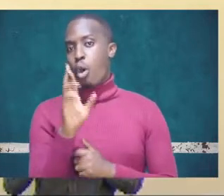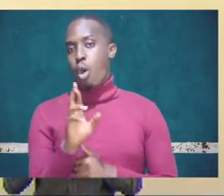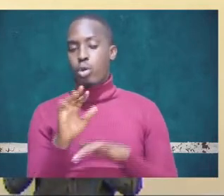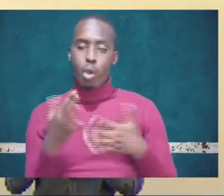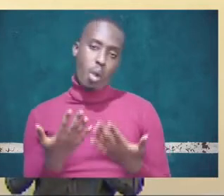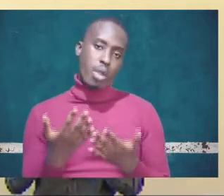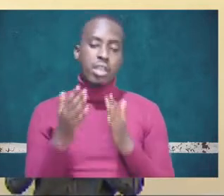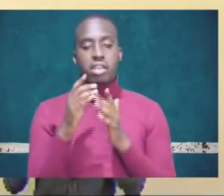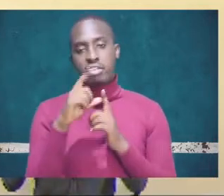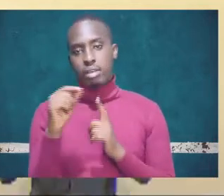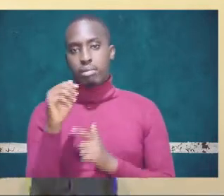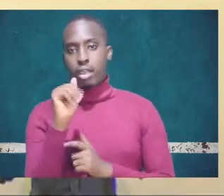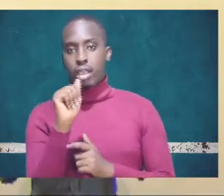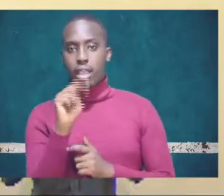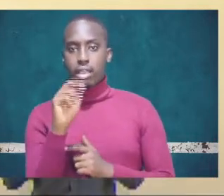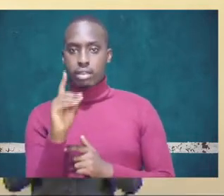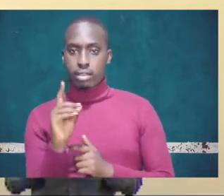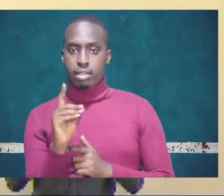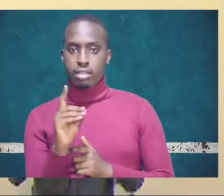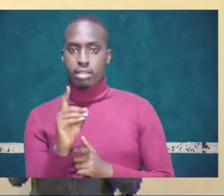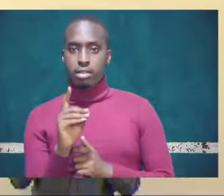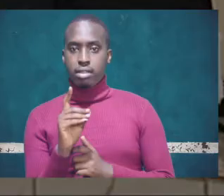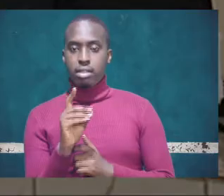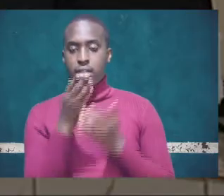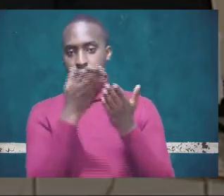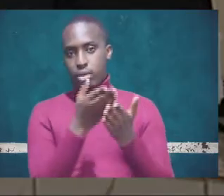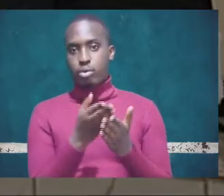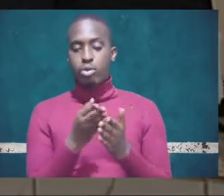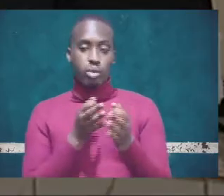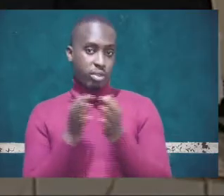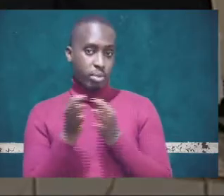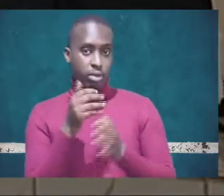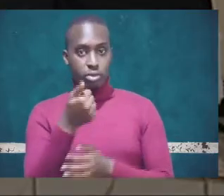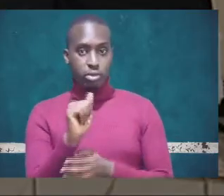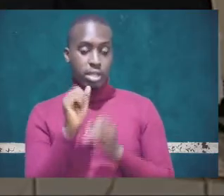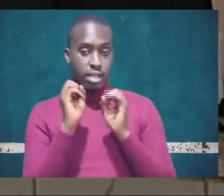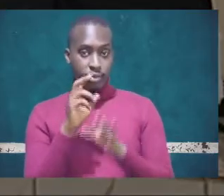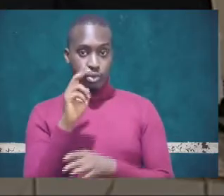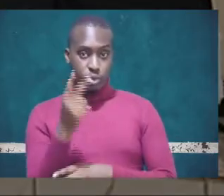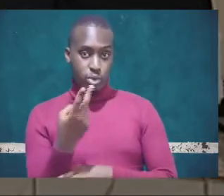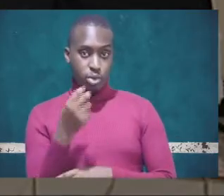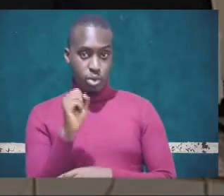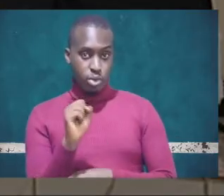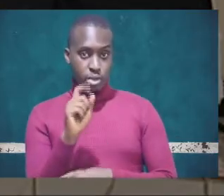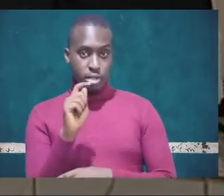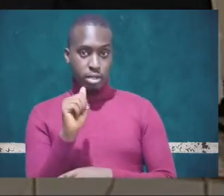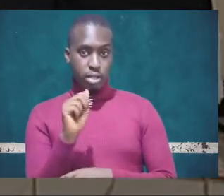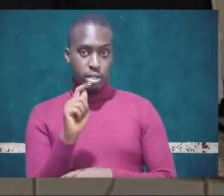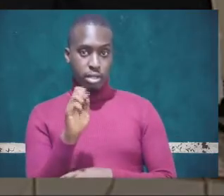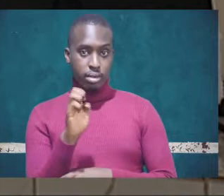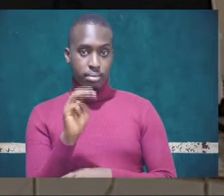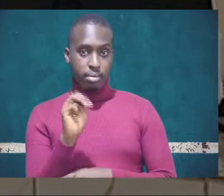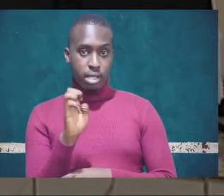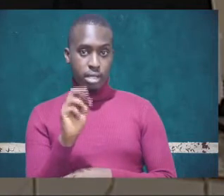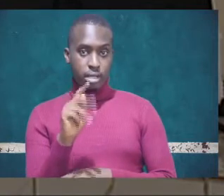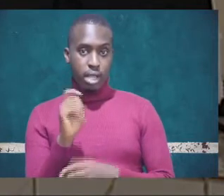maybe the word and, those 2 words they are there to explain to you if the 2 statements are true